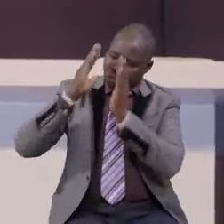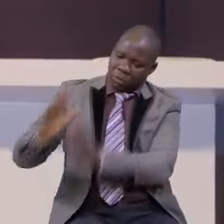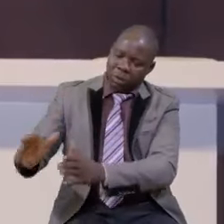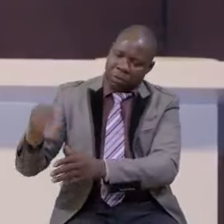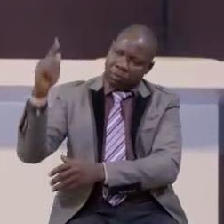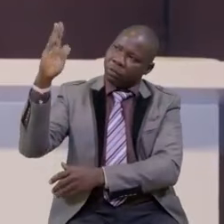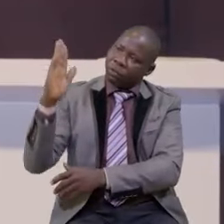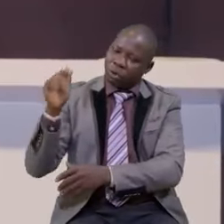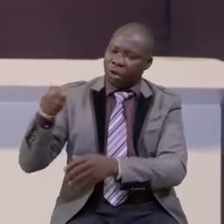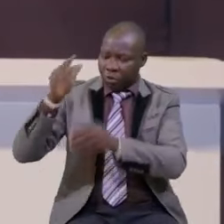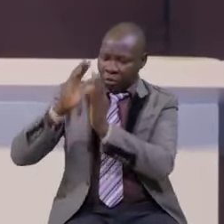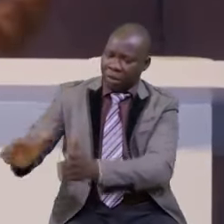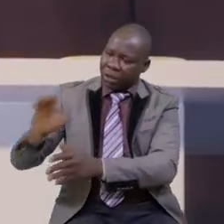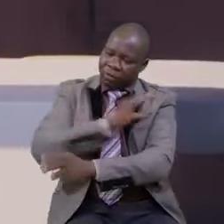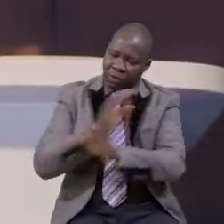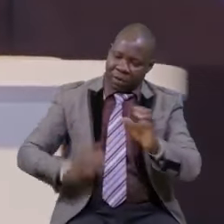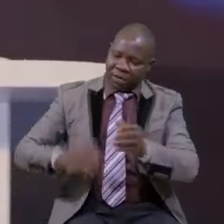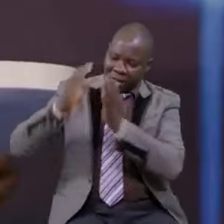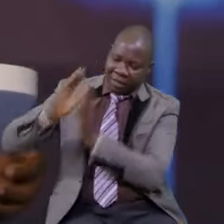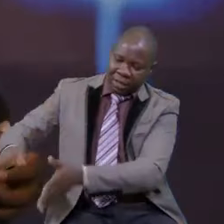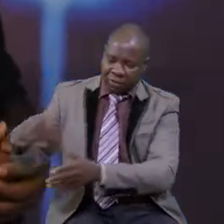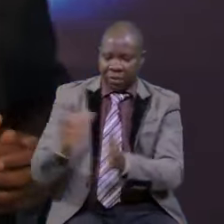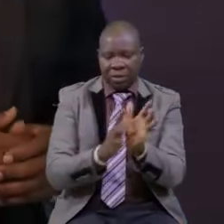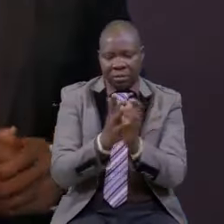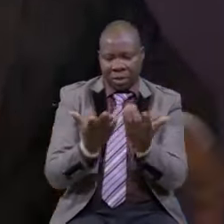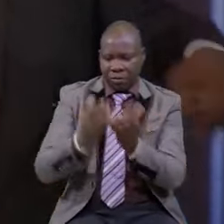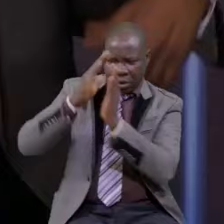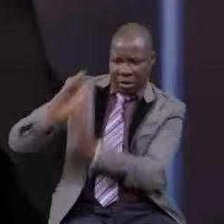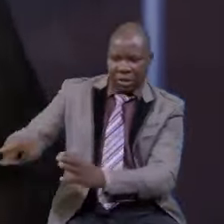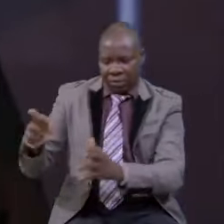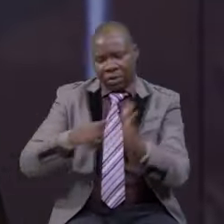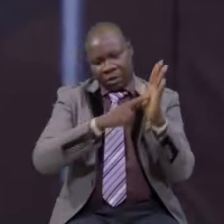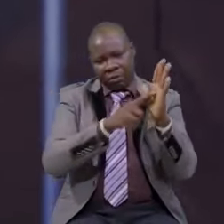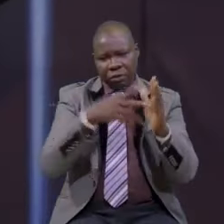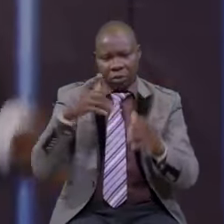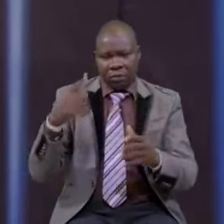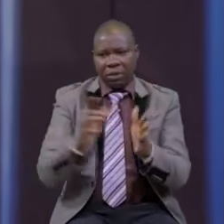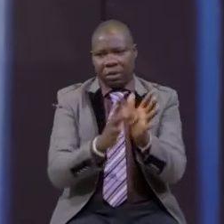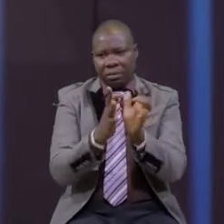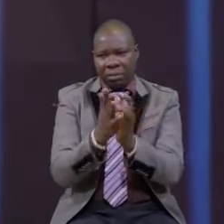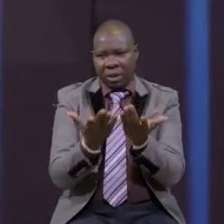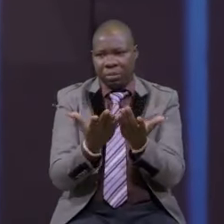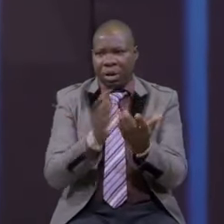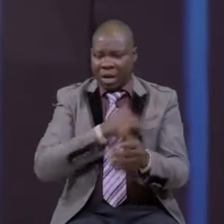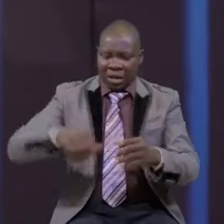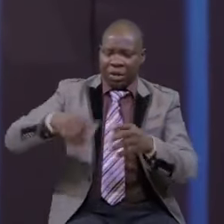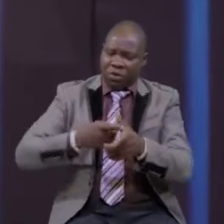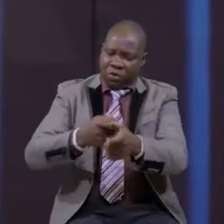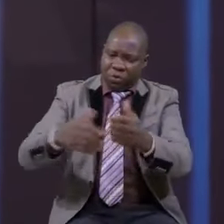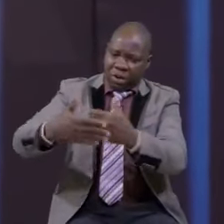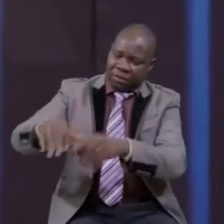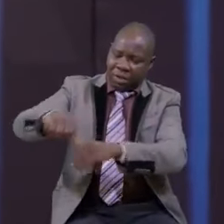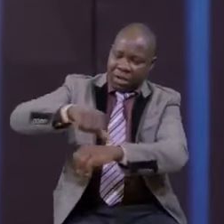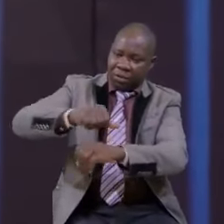you leave the Bible, and you leave the revelation of the Bible, and then you run for anointing somewhere, anywhere.